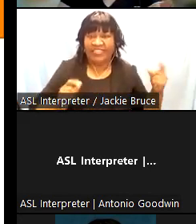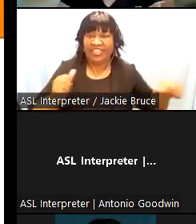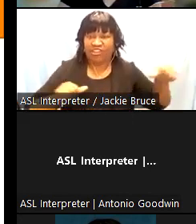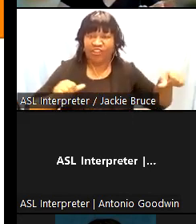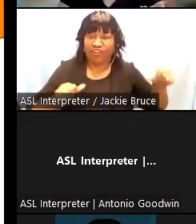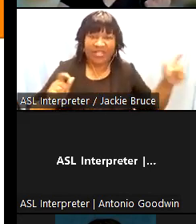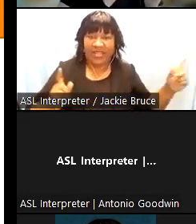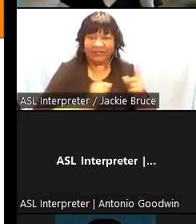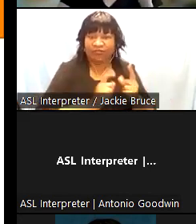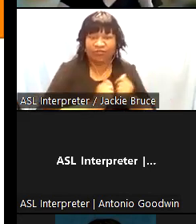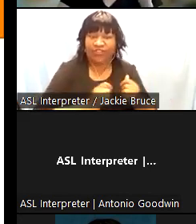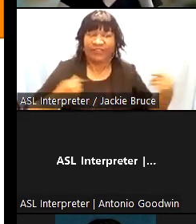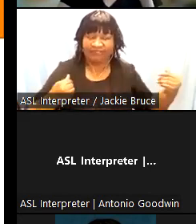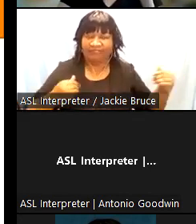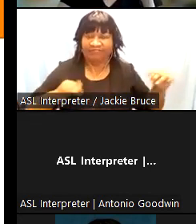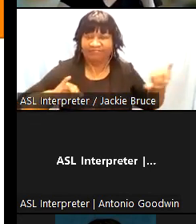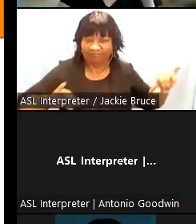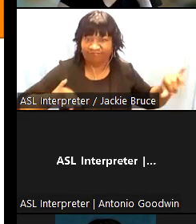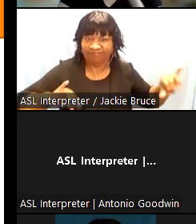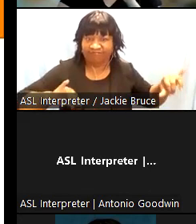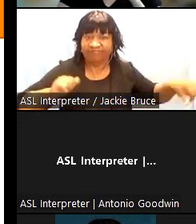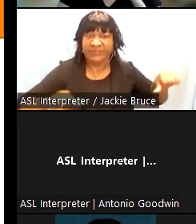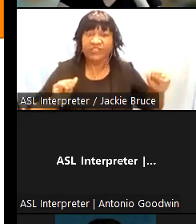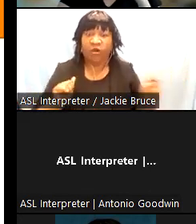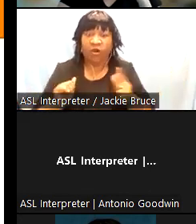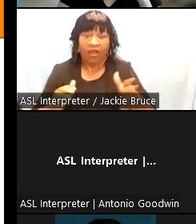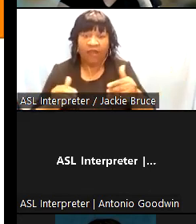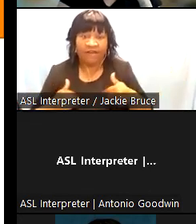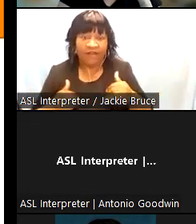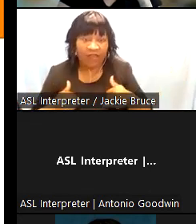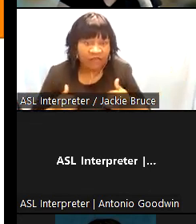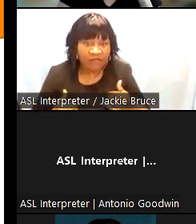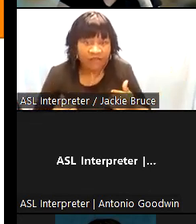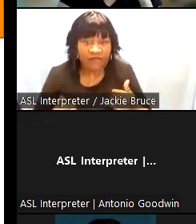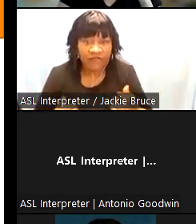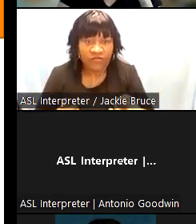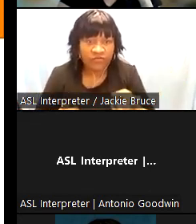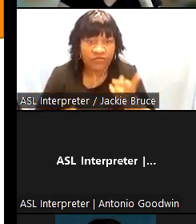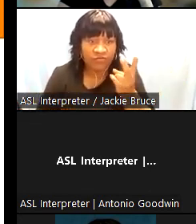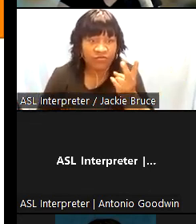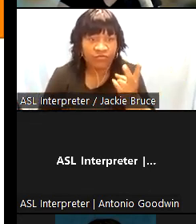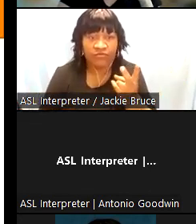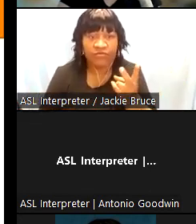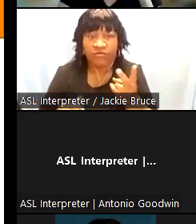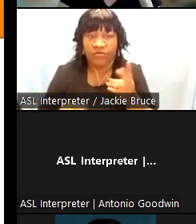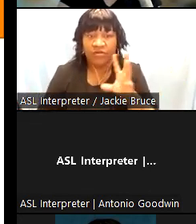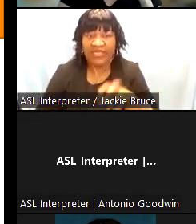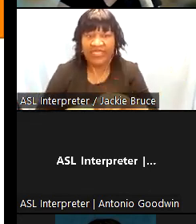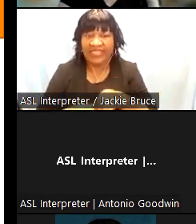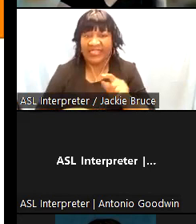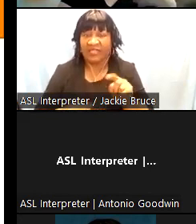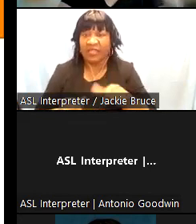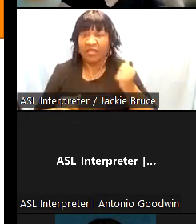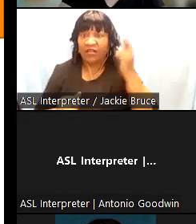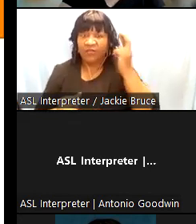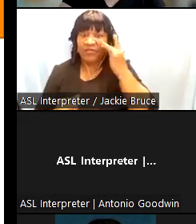for this purpose. All the brands that I've had have 2 in them. The other reason why it may not be coming,